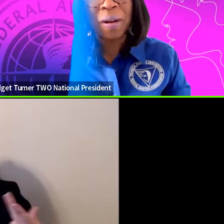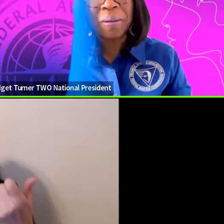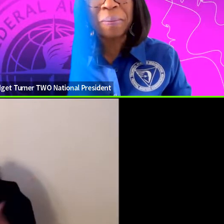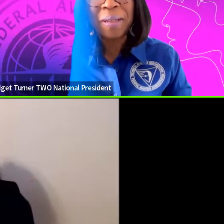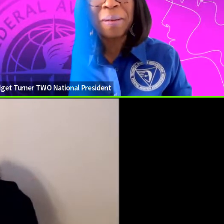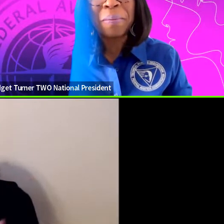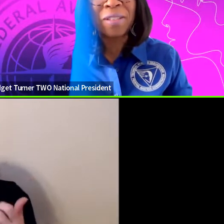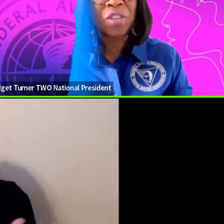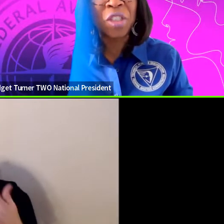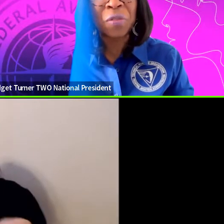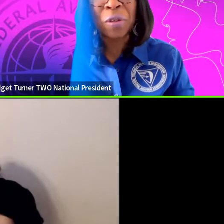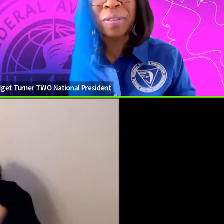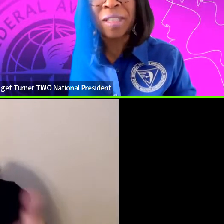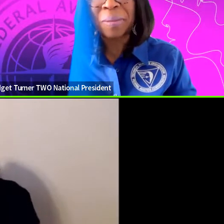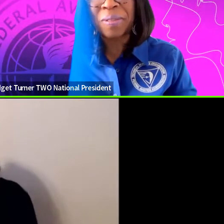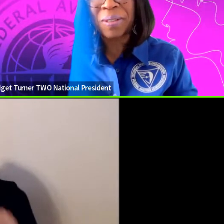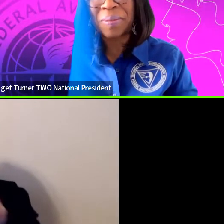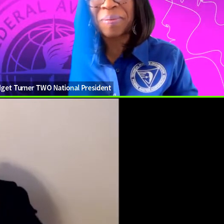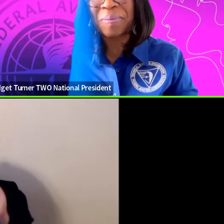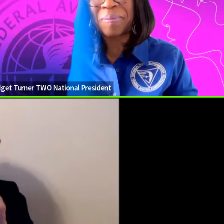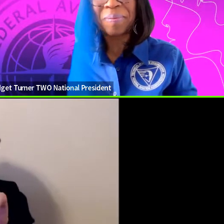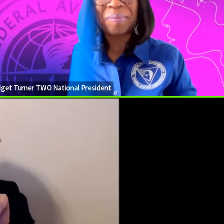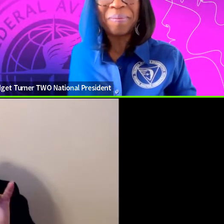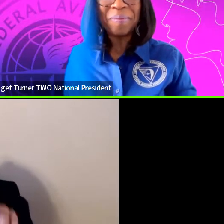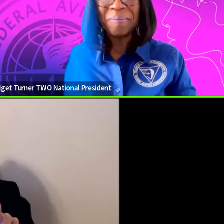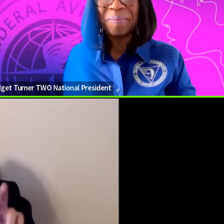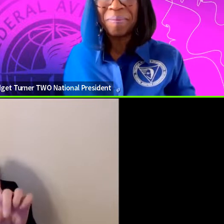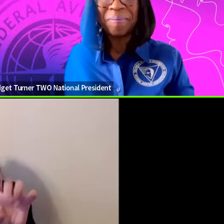us welcome Ms. Jennifer Dempster.